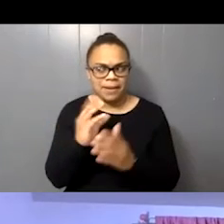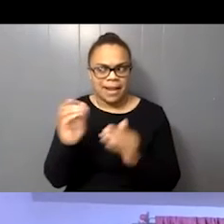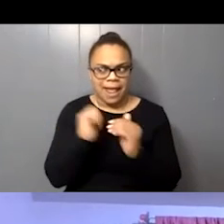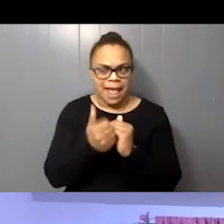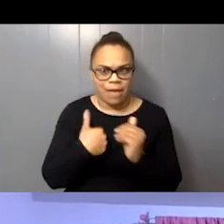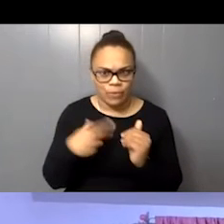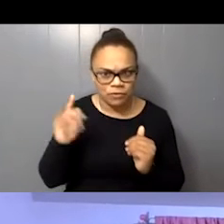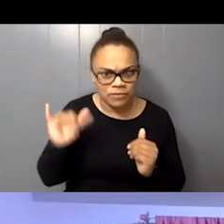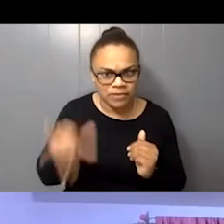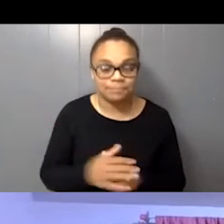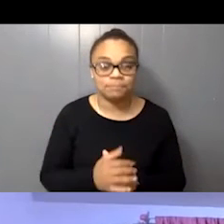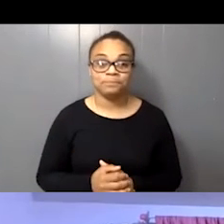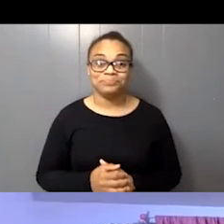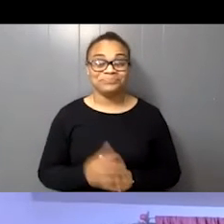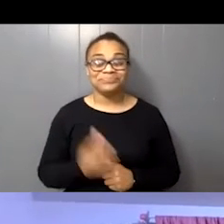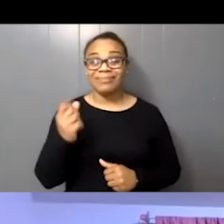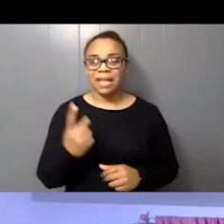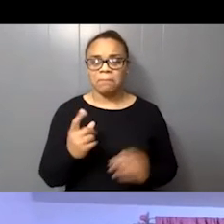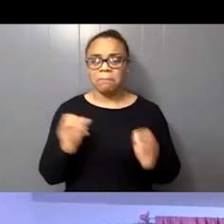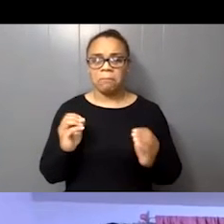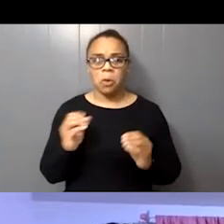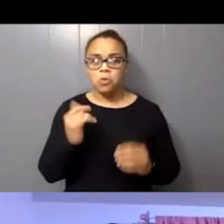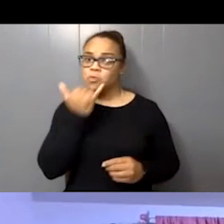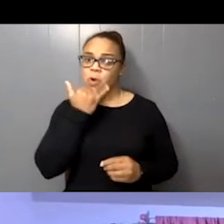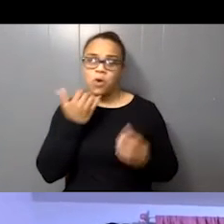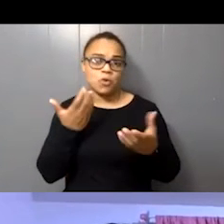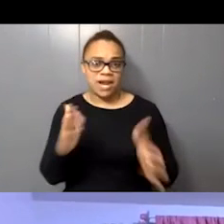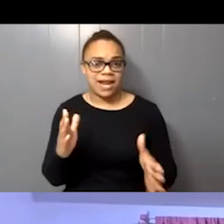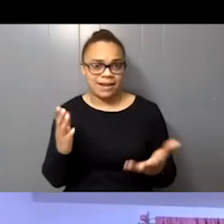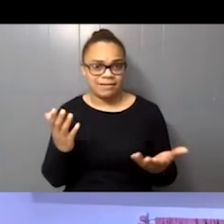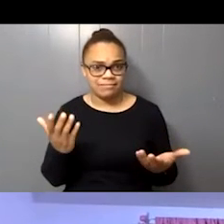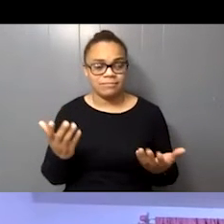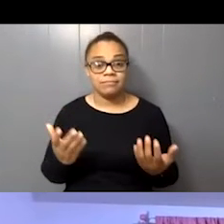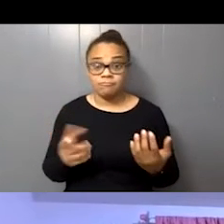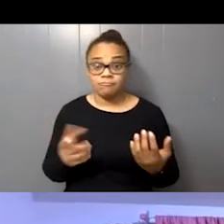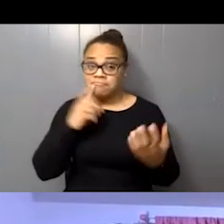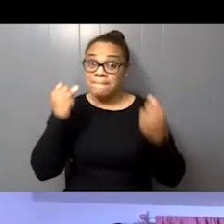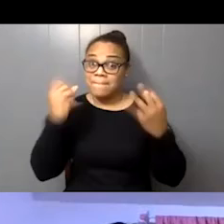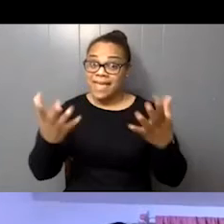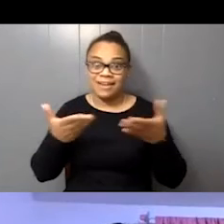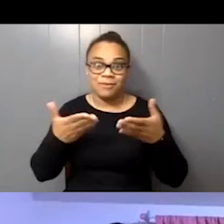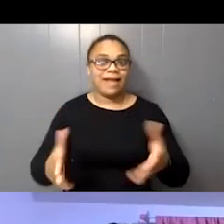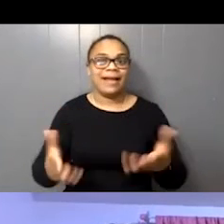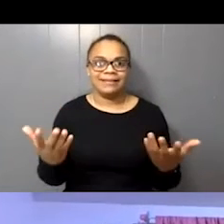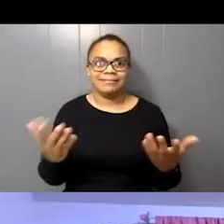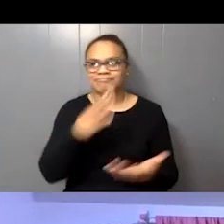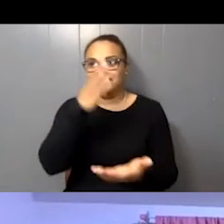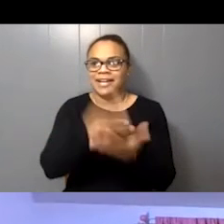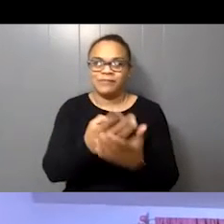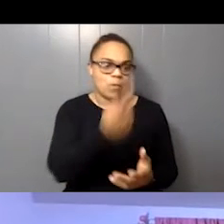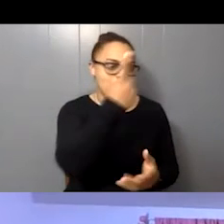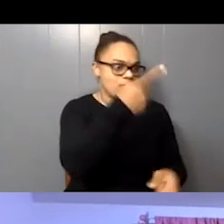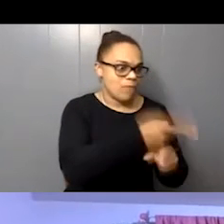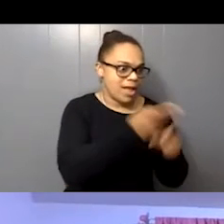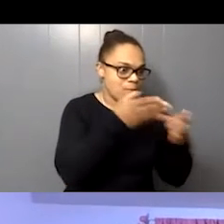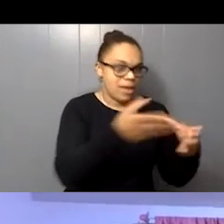like it says, there's no one way to do this. There are multiple ways. Absolutely. Nothing's ever black and white. So we're going